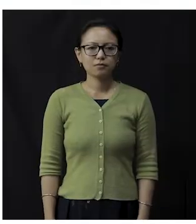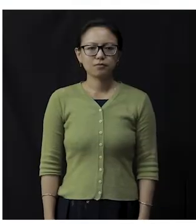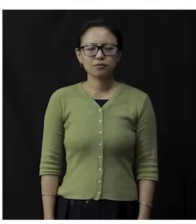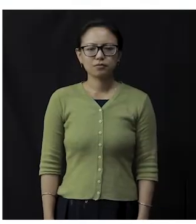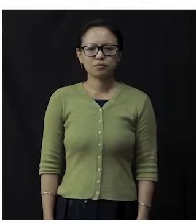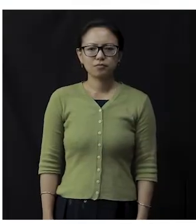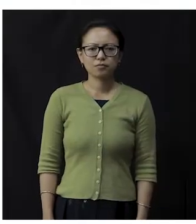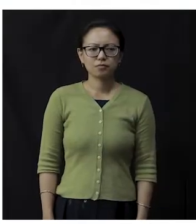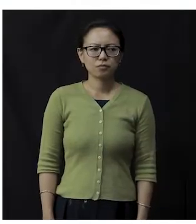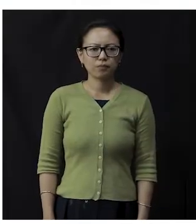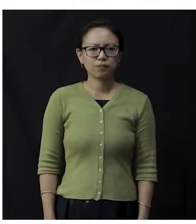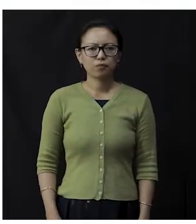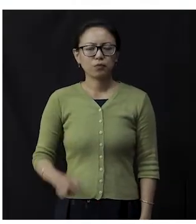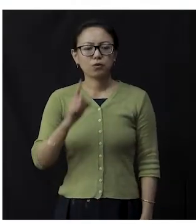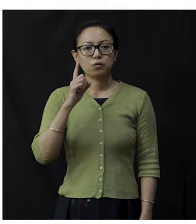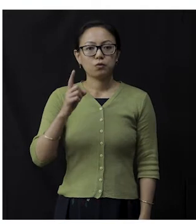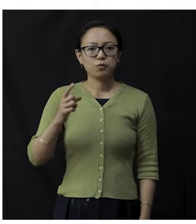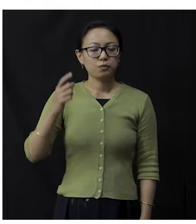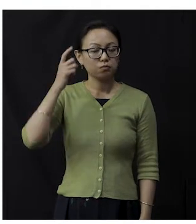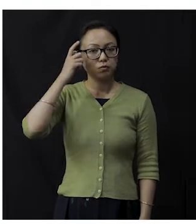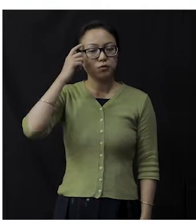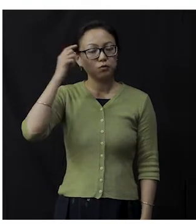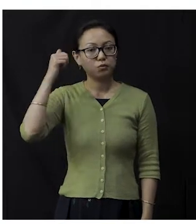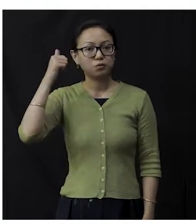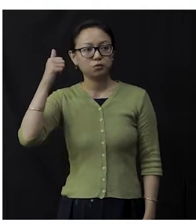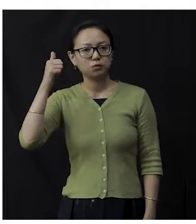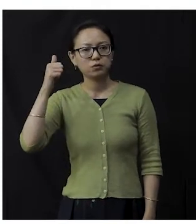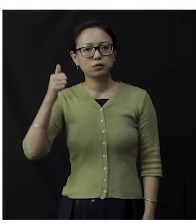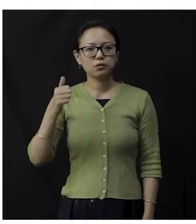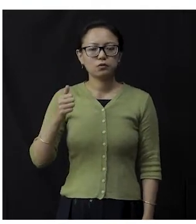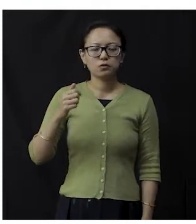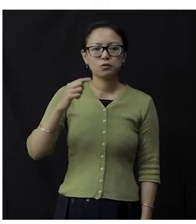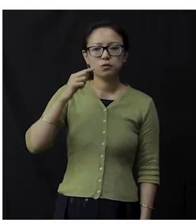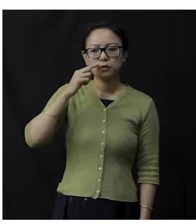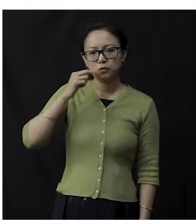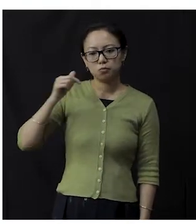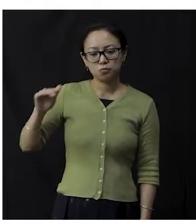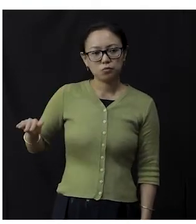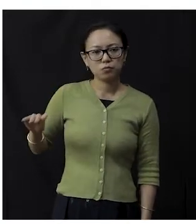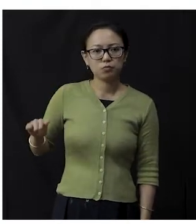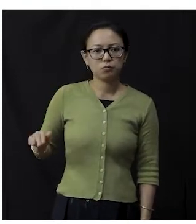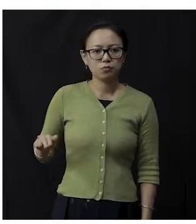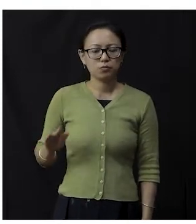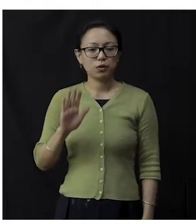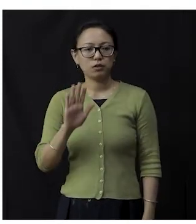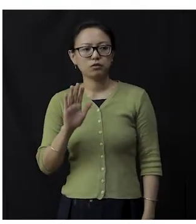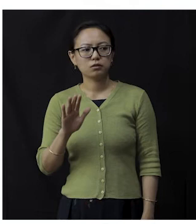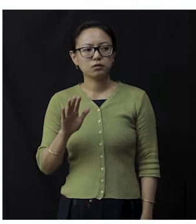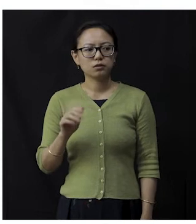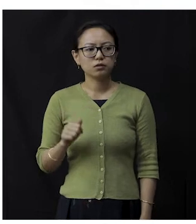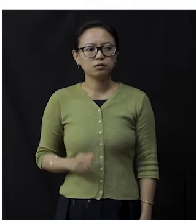So there was a clever boy in the village who was very smart and intelligent.